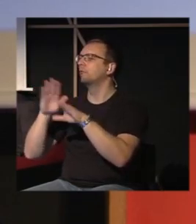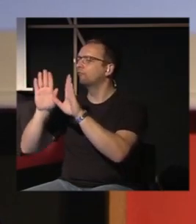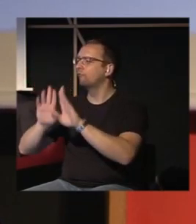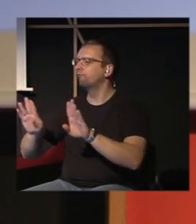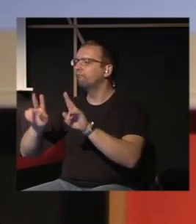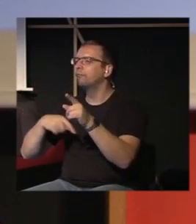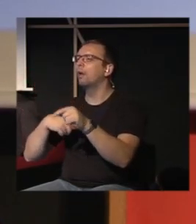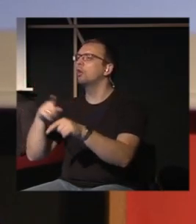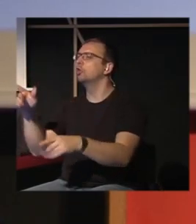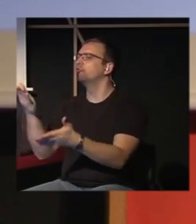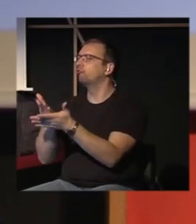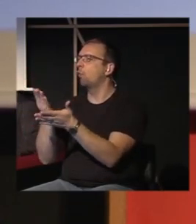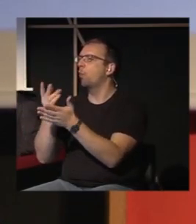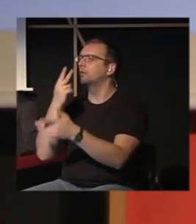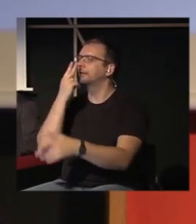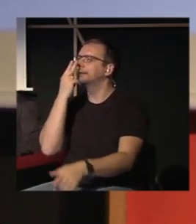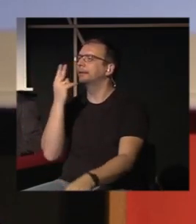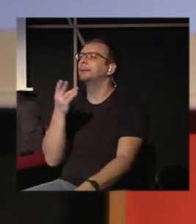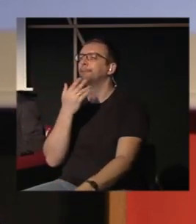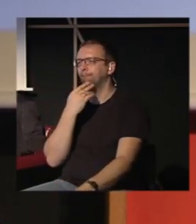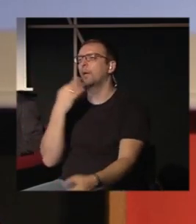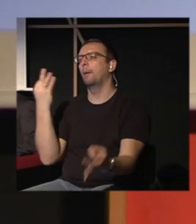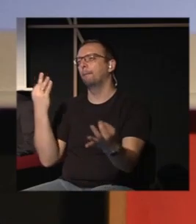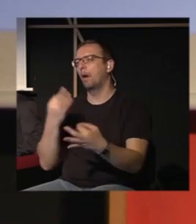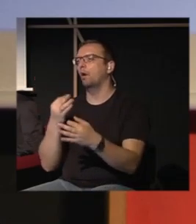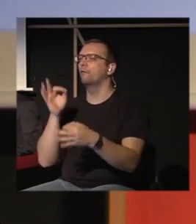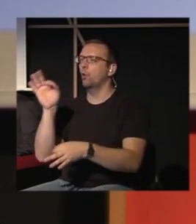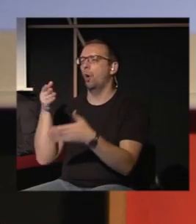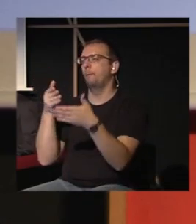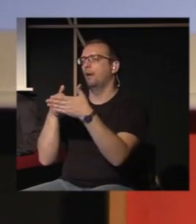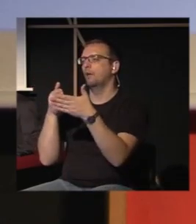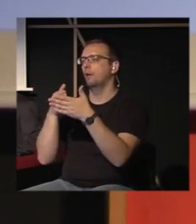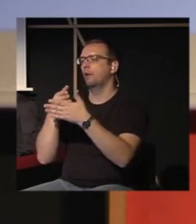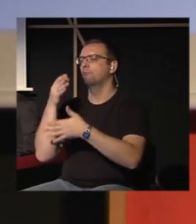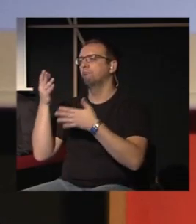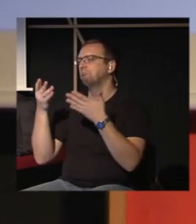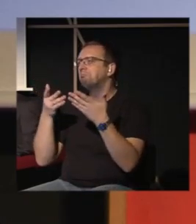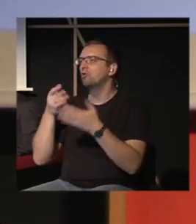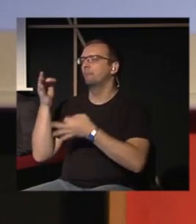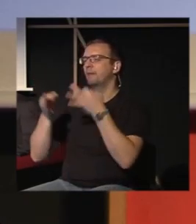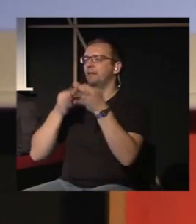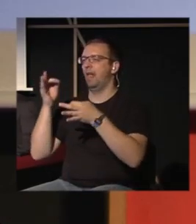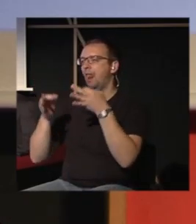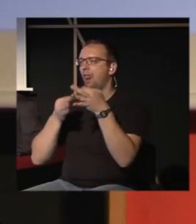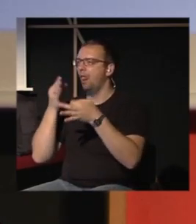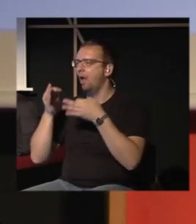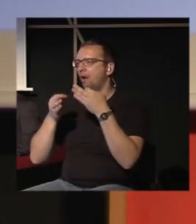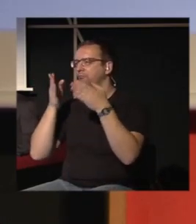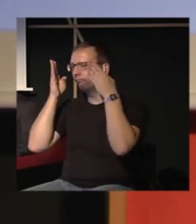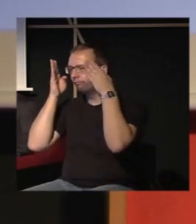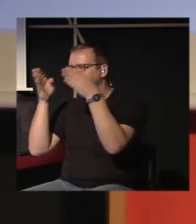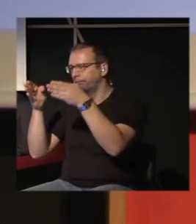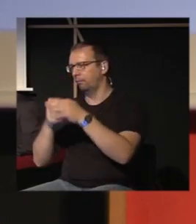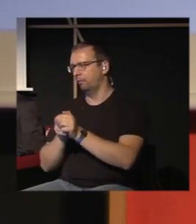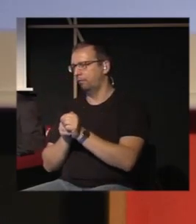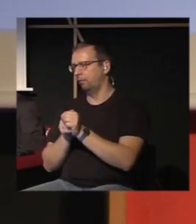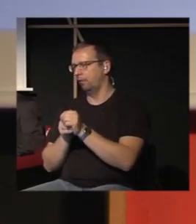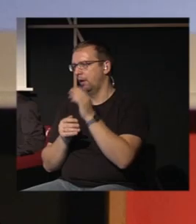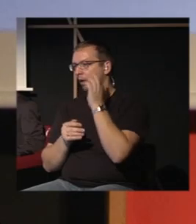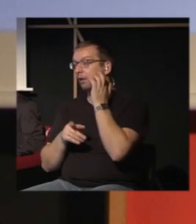was in charge of most of our charity events and programs for promoting equality,